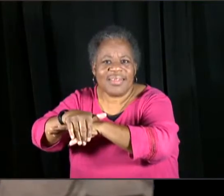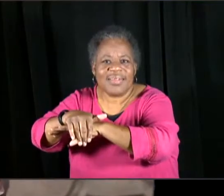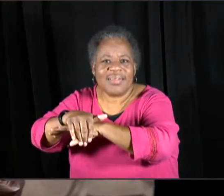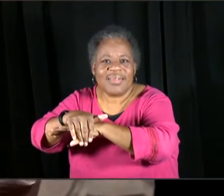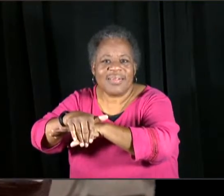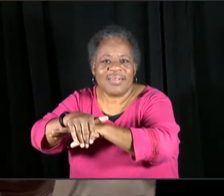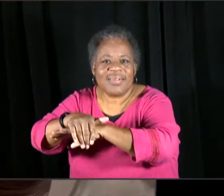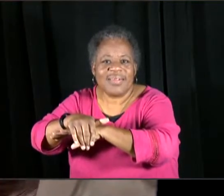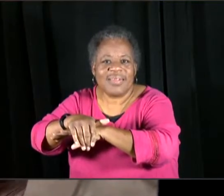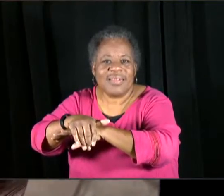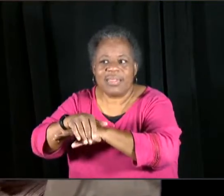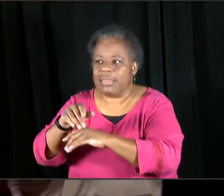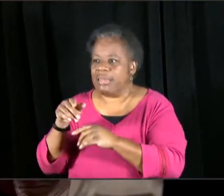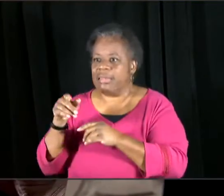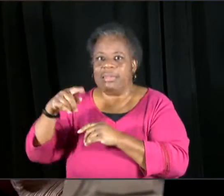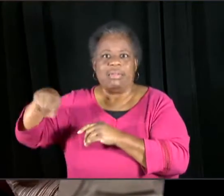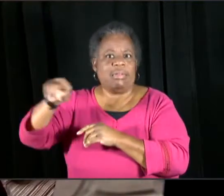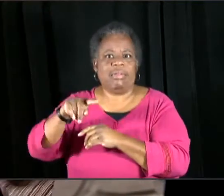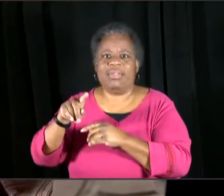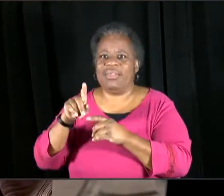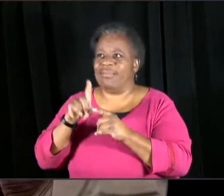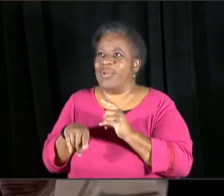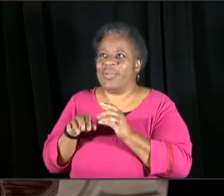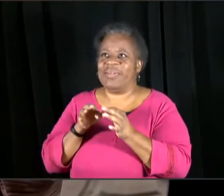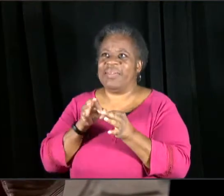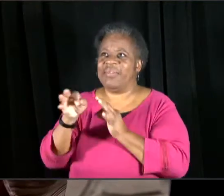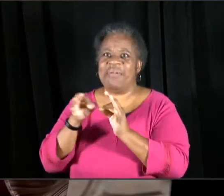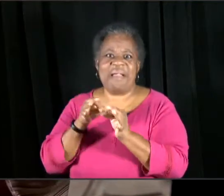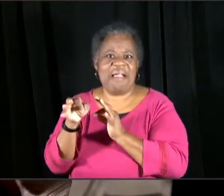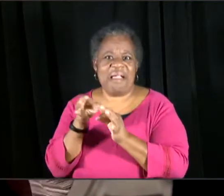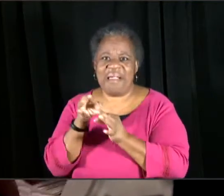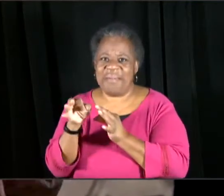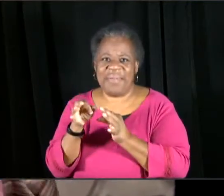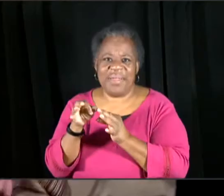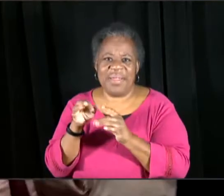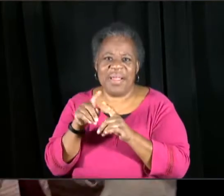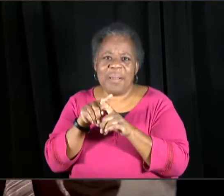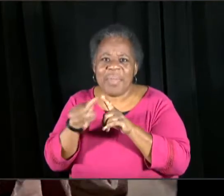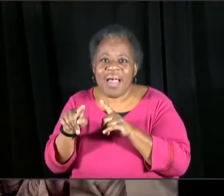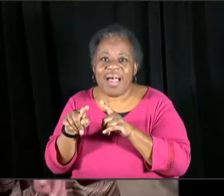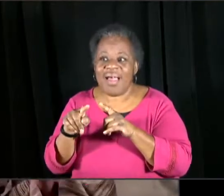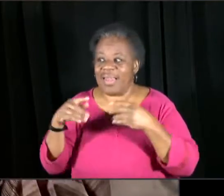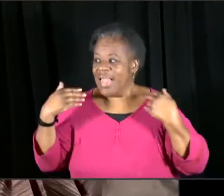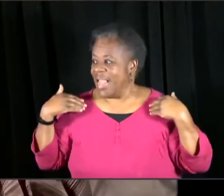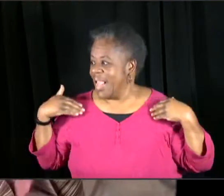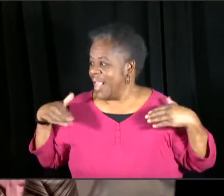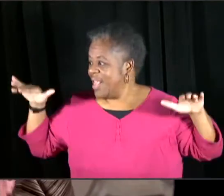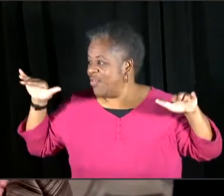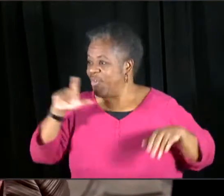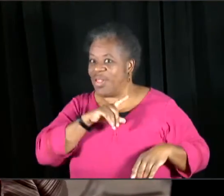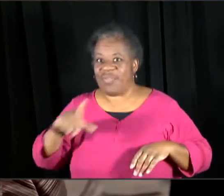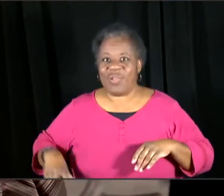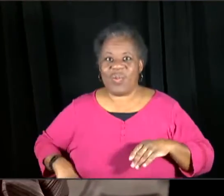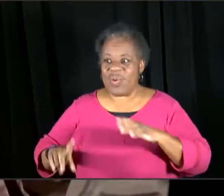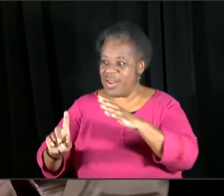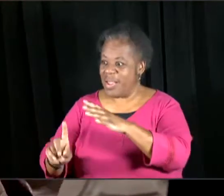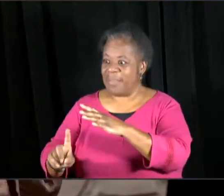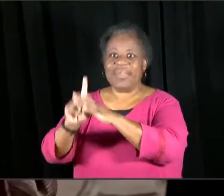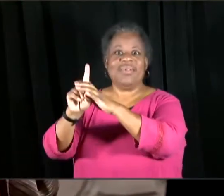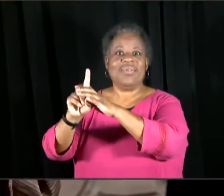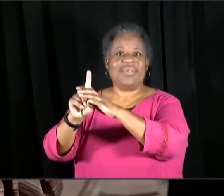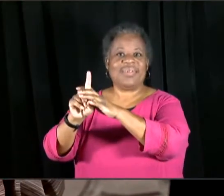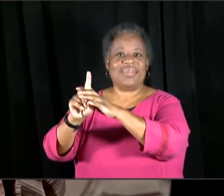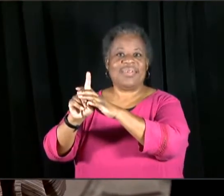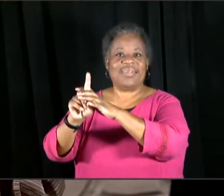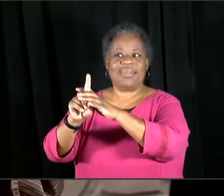none of them could describe it, at least not in a way they could agree on, but an angel of the Lord appeared to them.